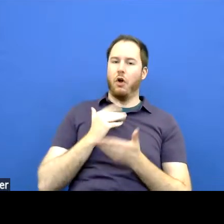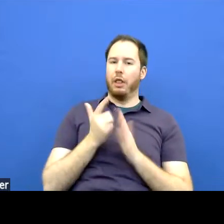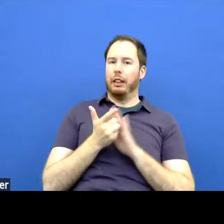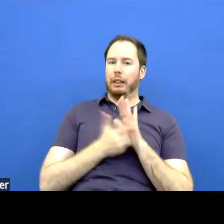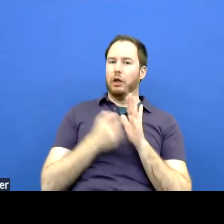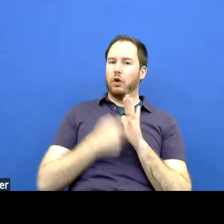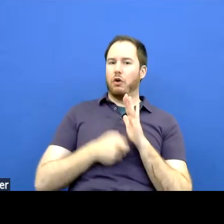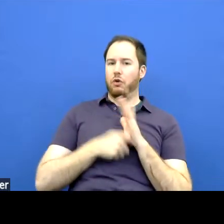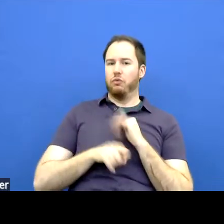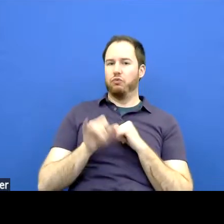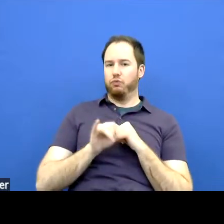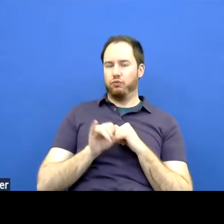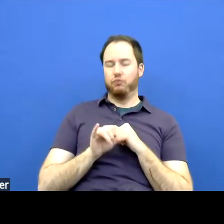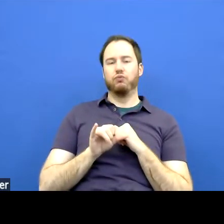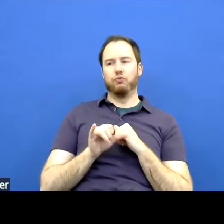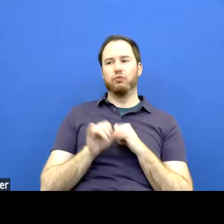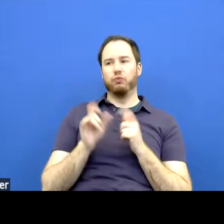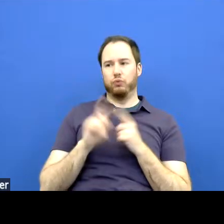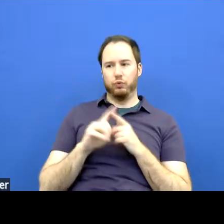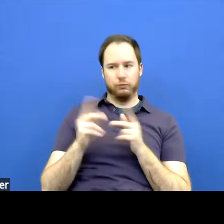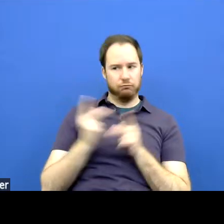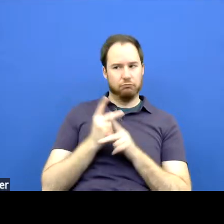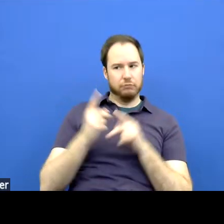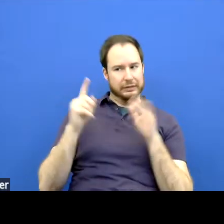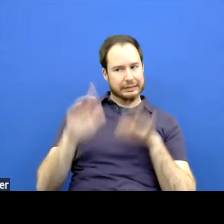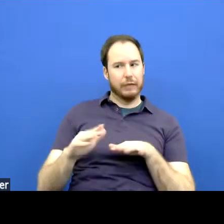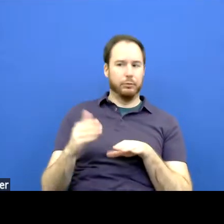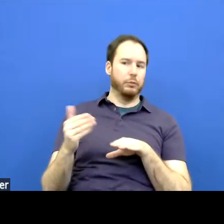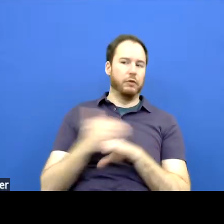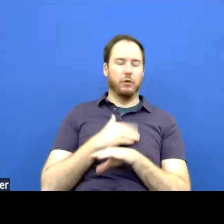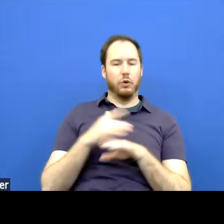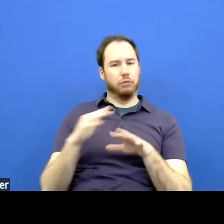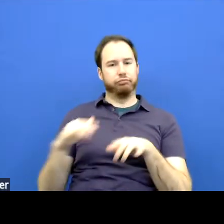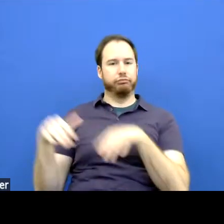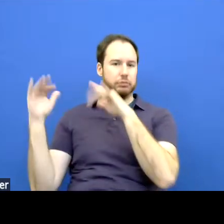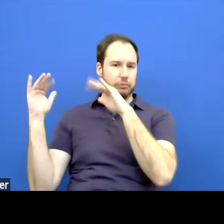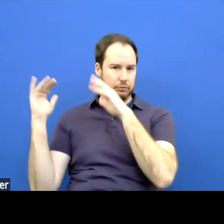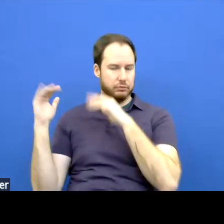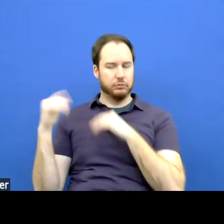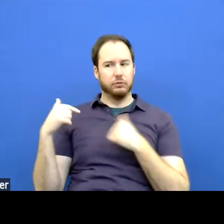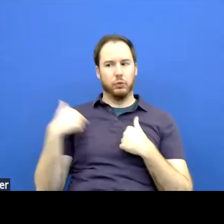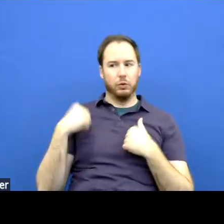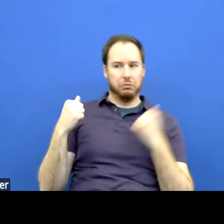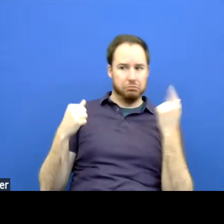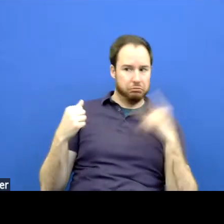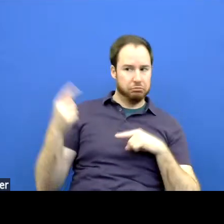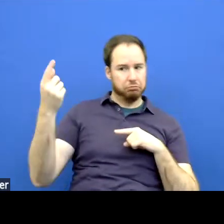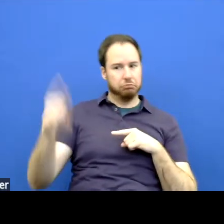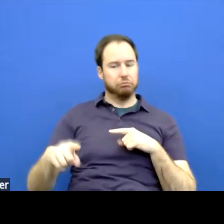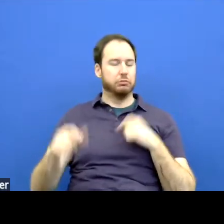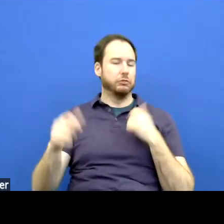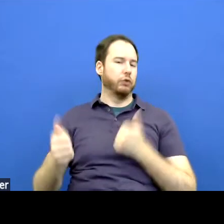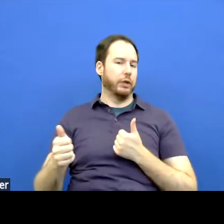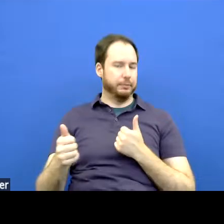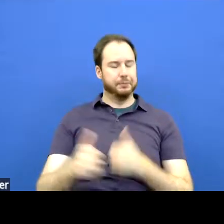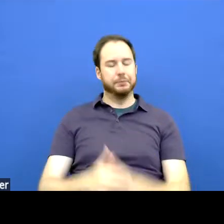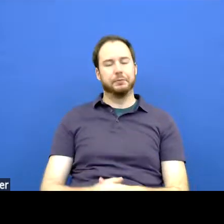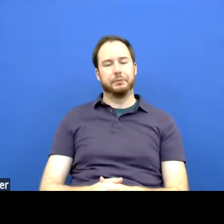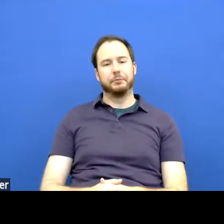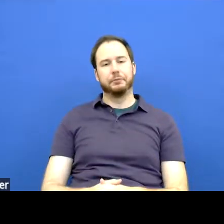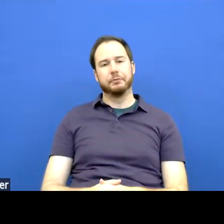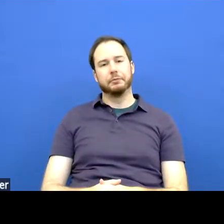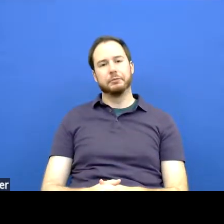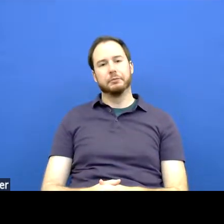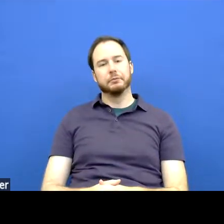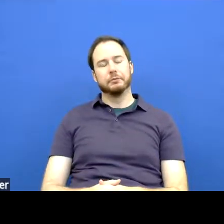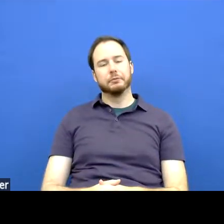by getting to a settlement early that works well for us and the other taxing authorities as well as the property